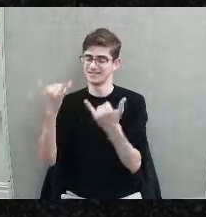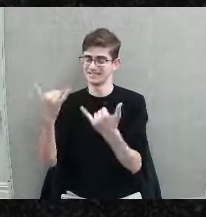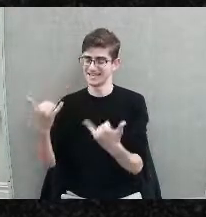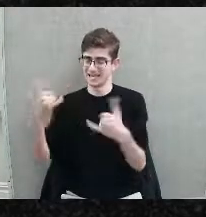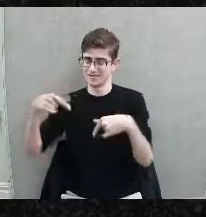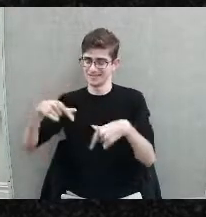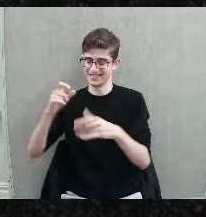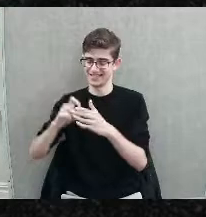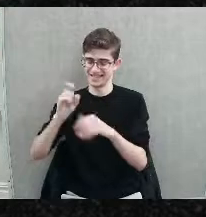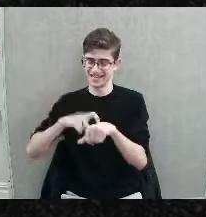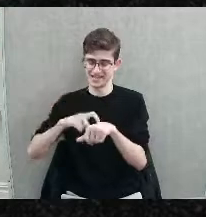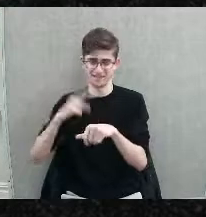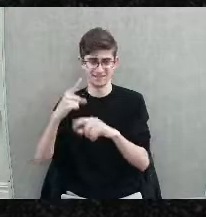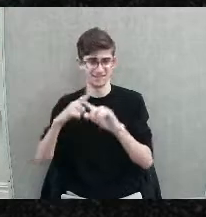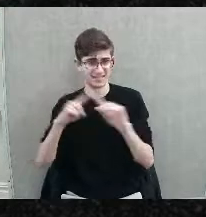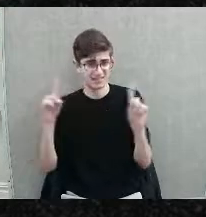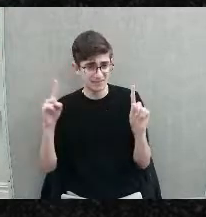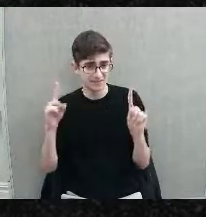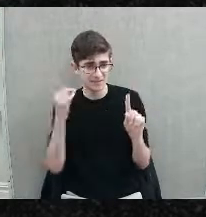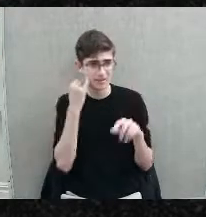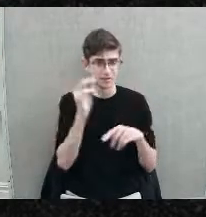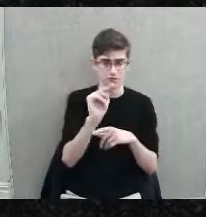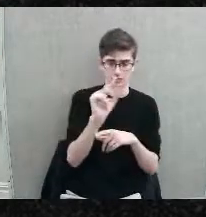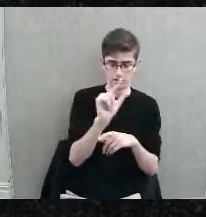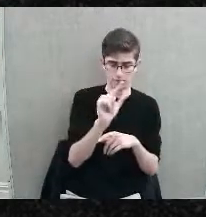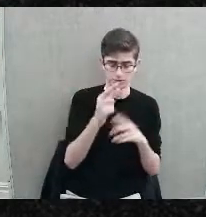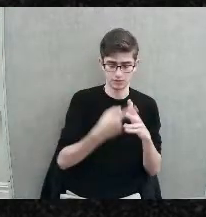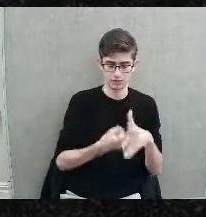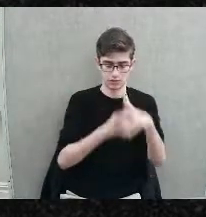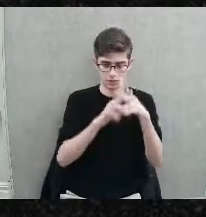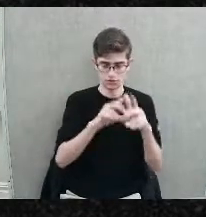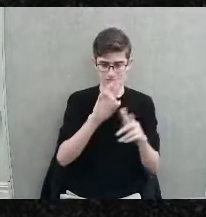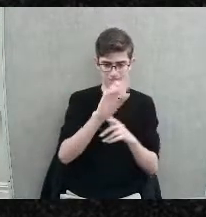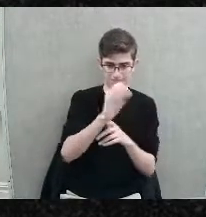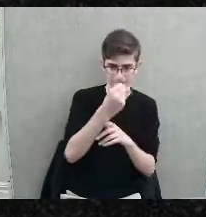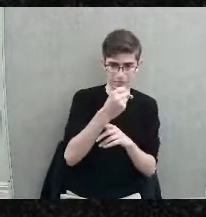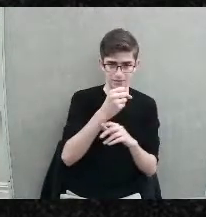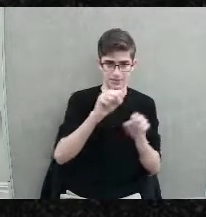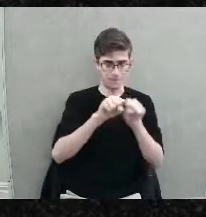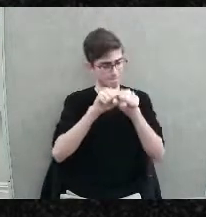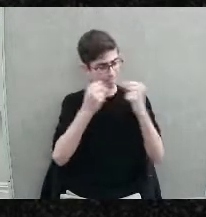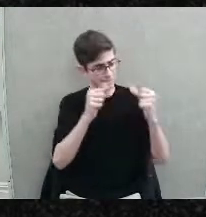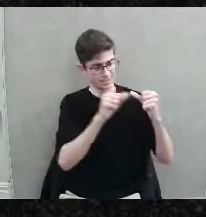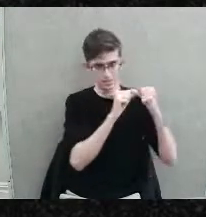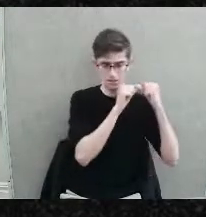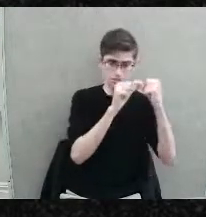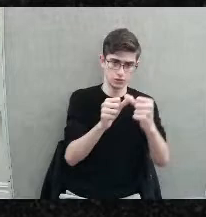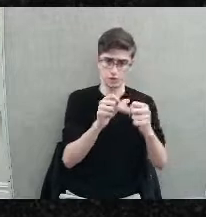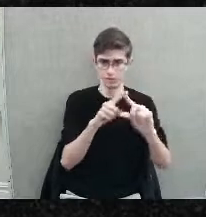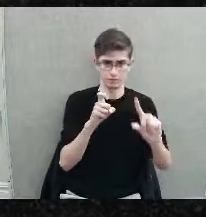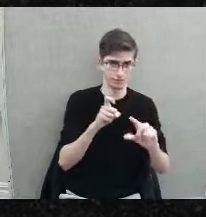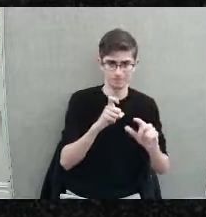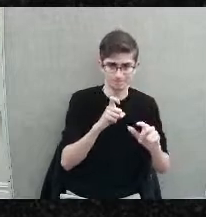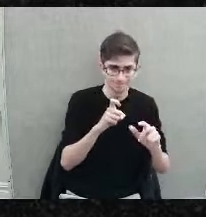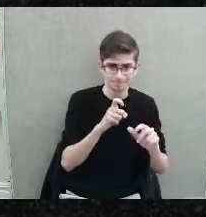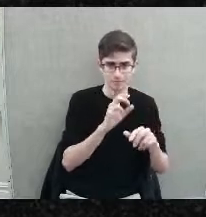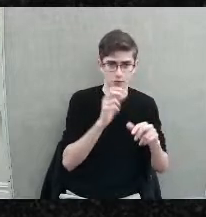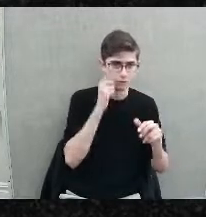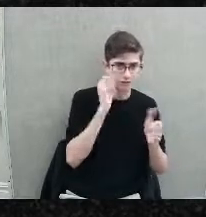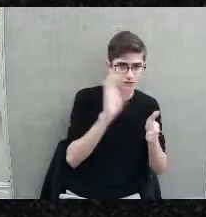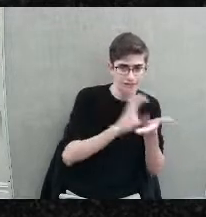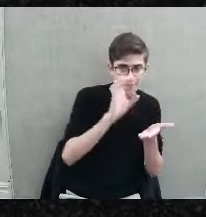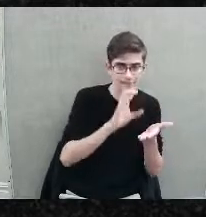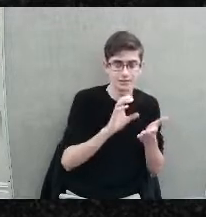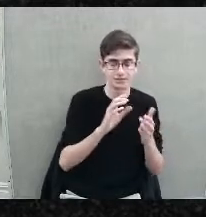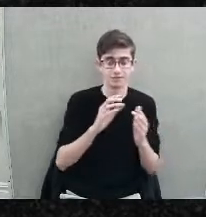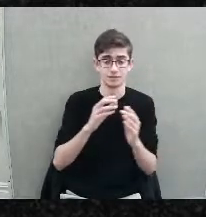if neoliberalism has a beginning that breaks the continuity of racial capitalism, colonialism, does it have an